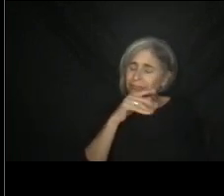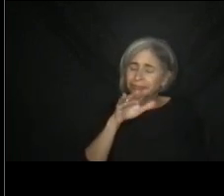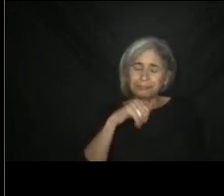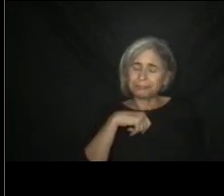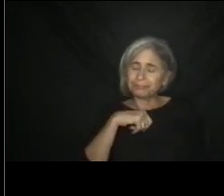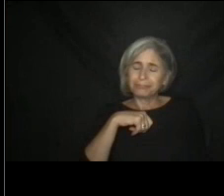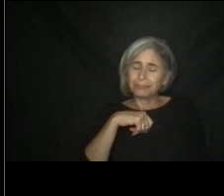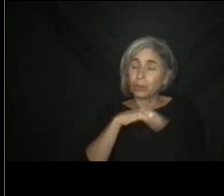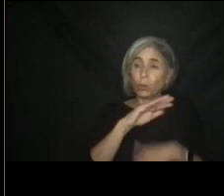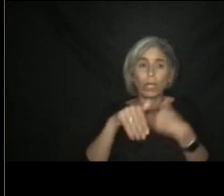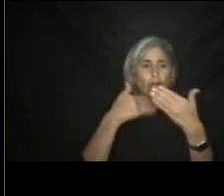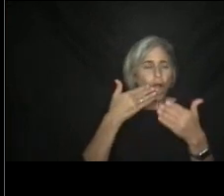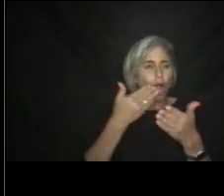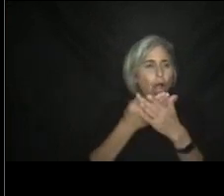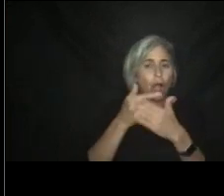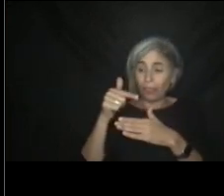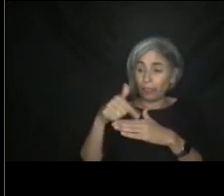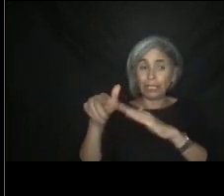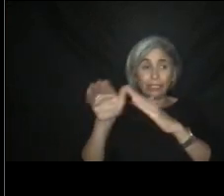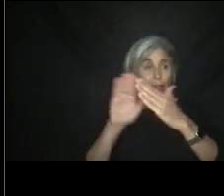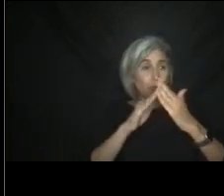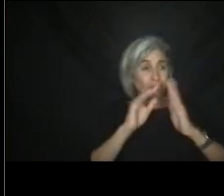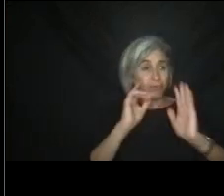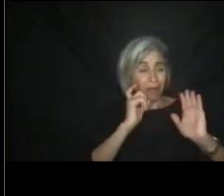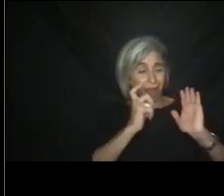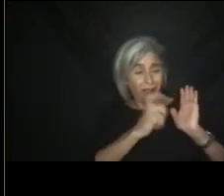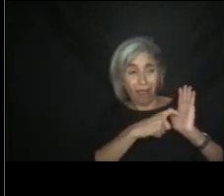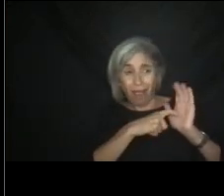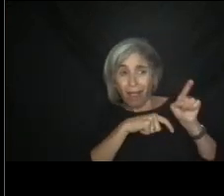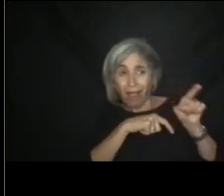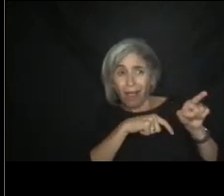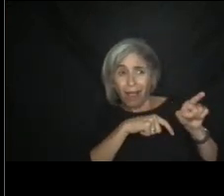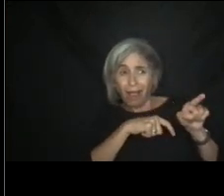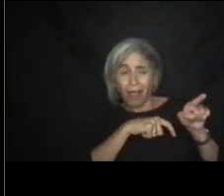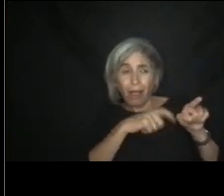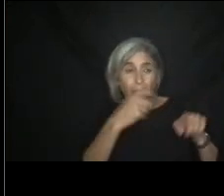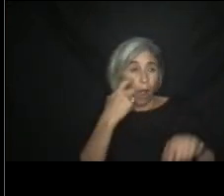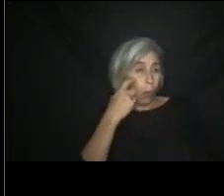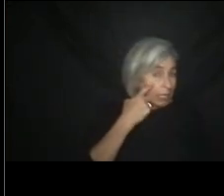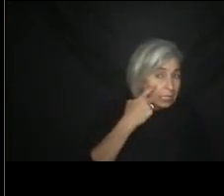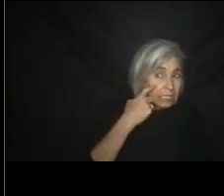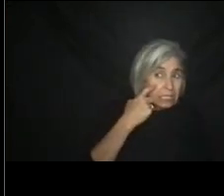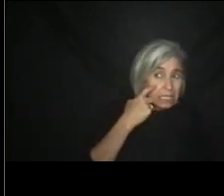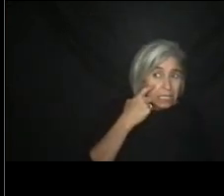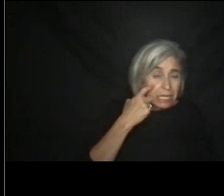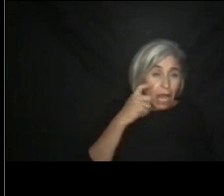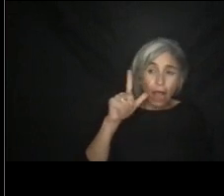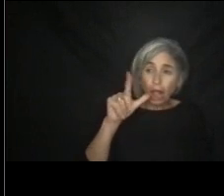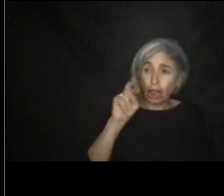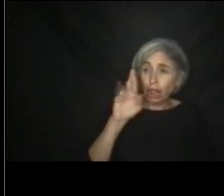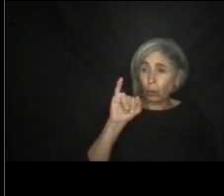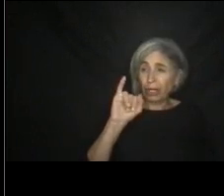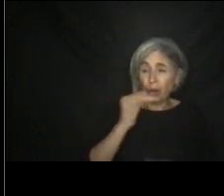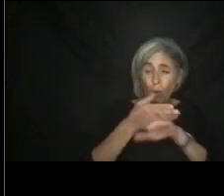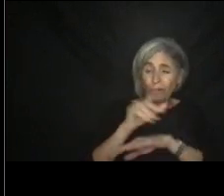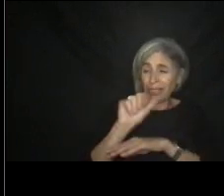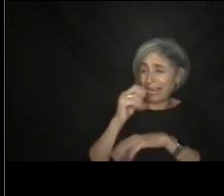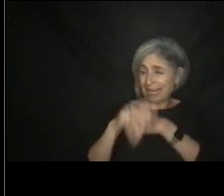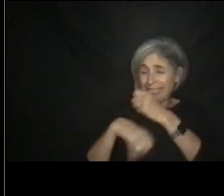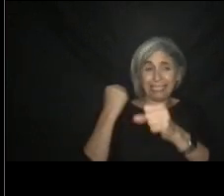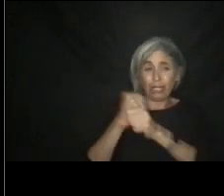As we all, the community, have witnessed Lori being in a position for over decades with